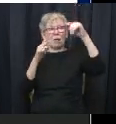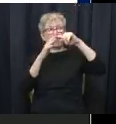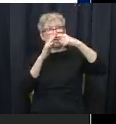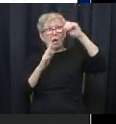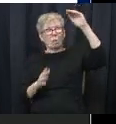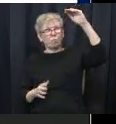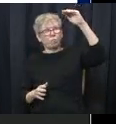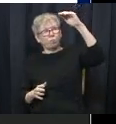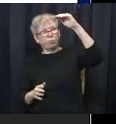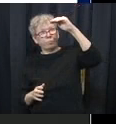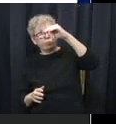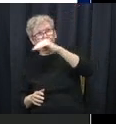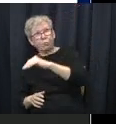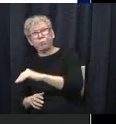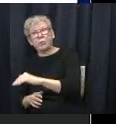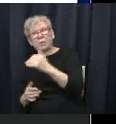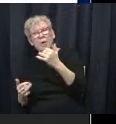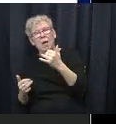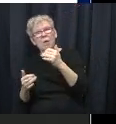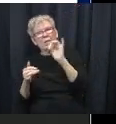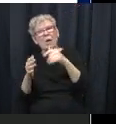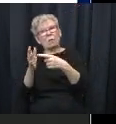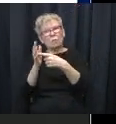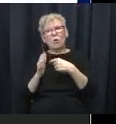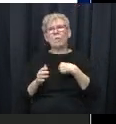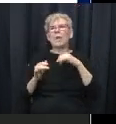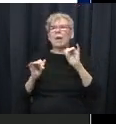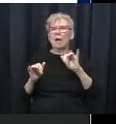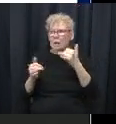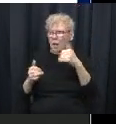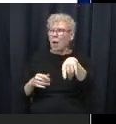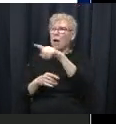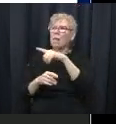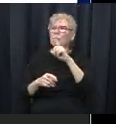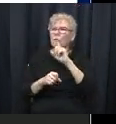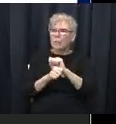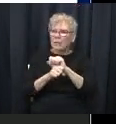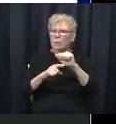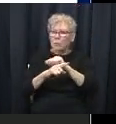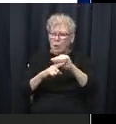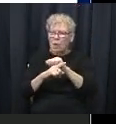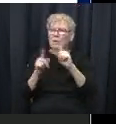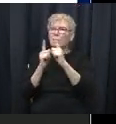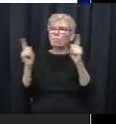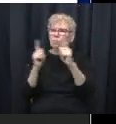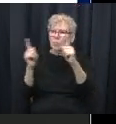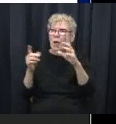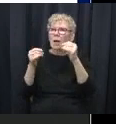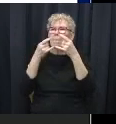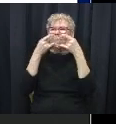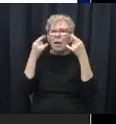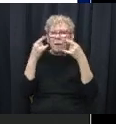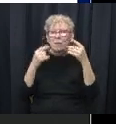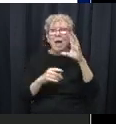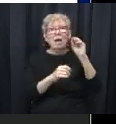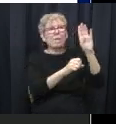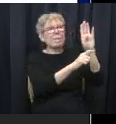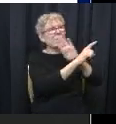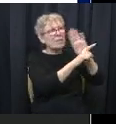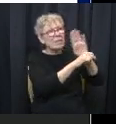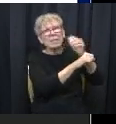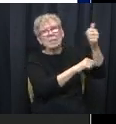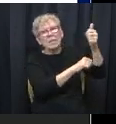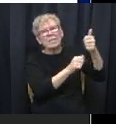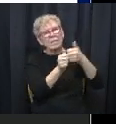and mask wearing, and businesses are following the dial level of restrictions, and Coloradans have just